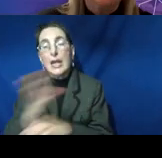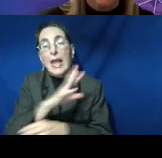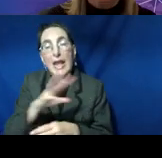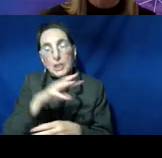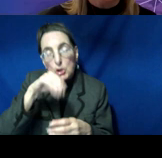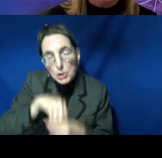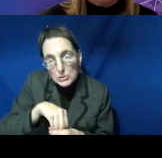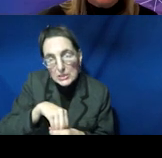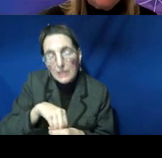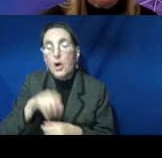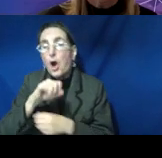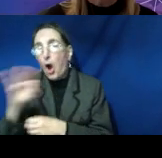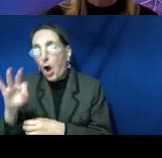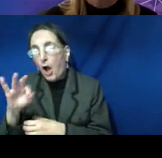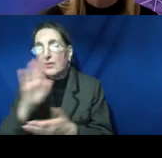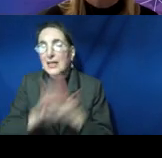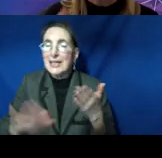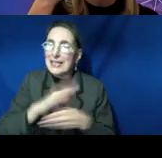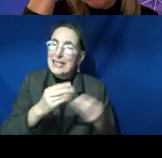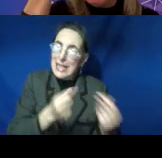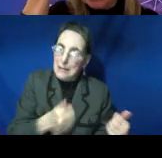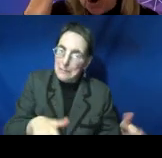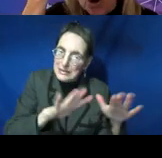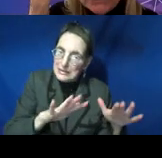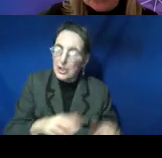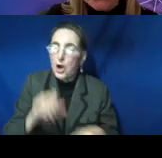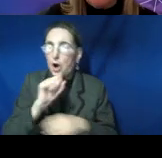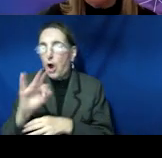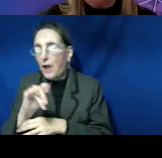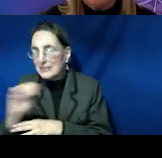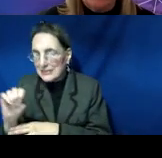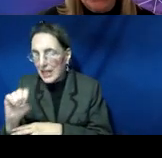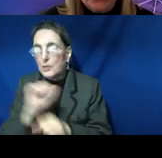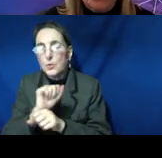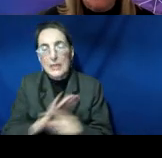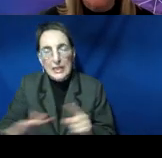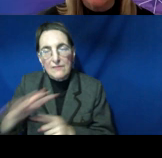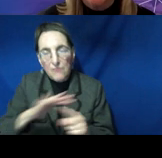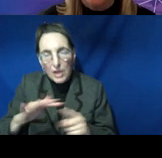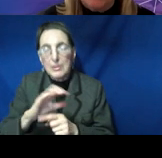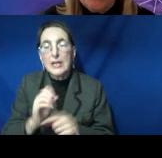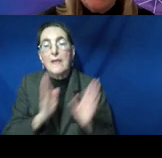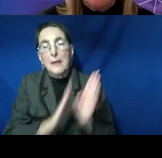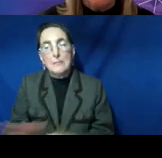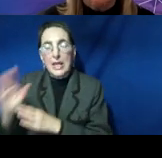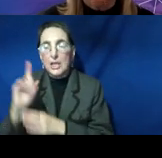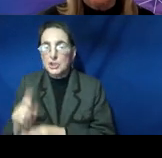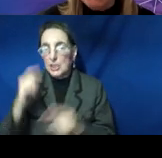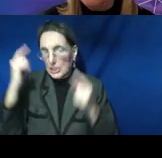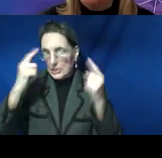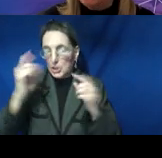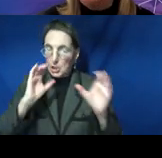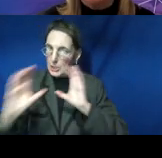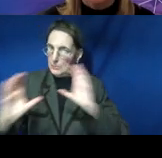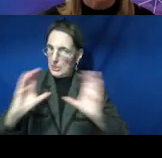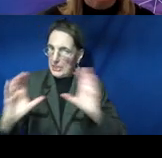working environment. And the plan should also consider communications within the team